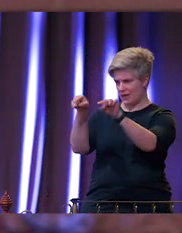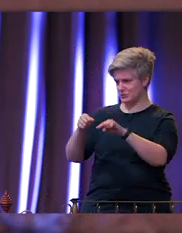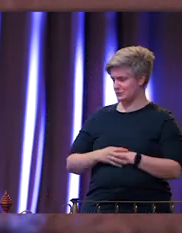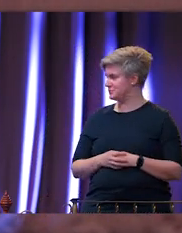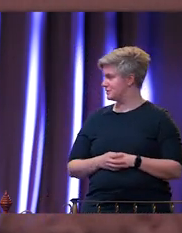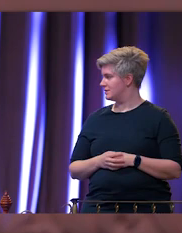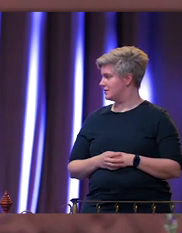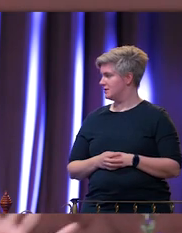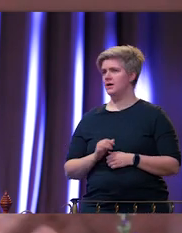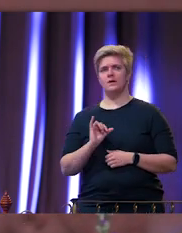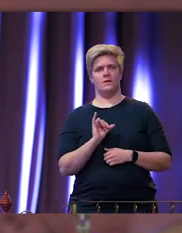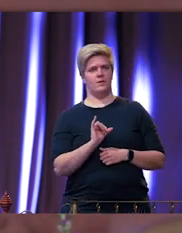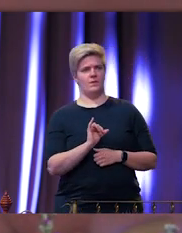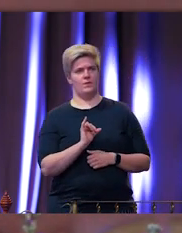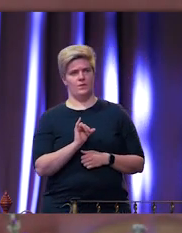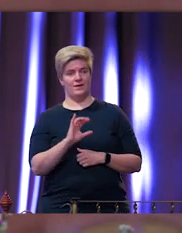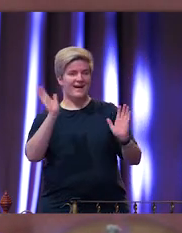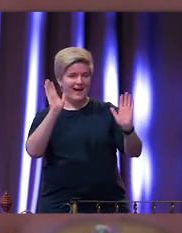It was, hi everybody.